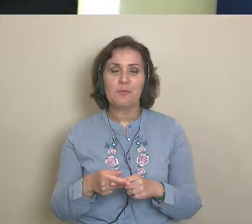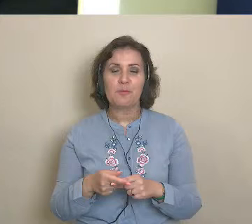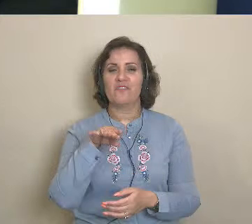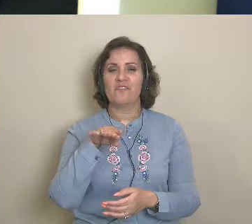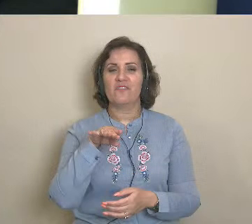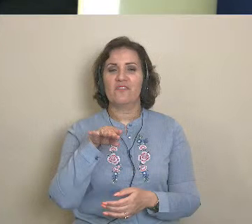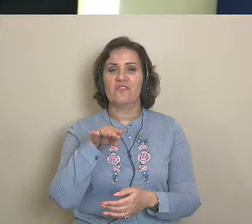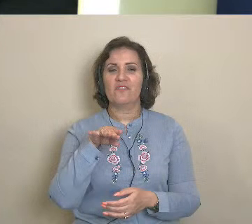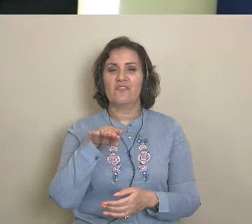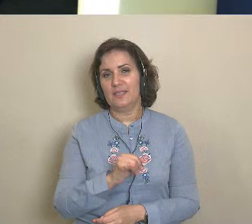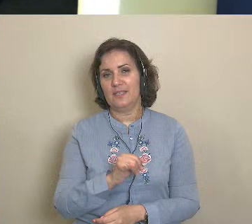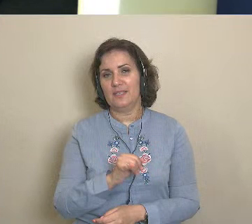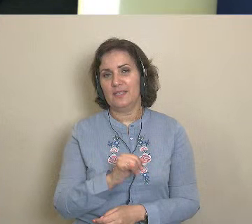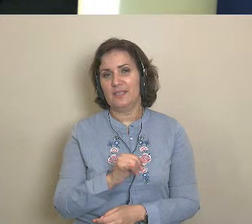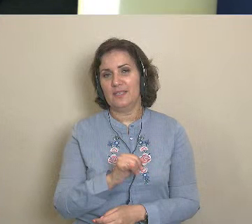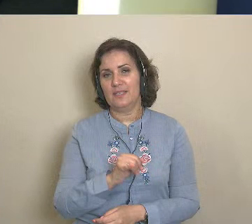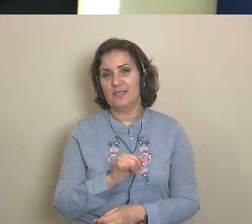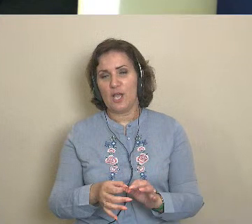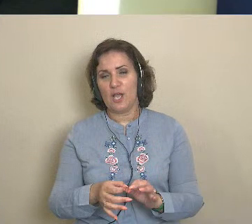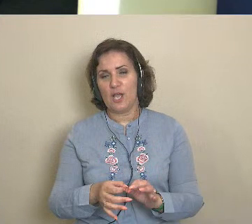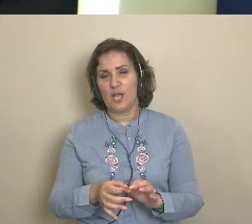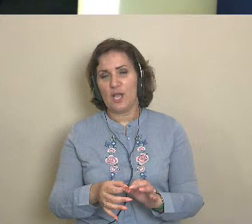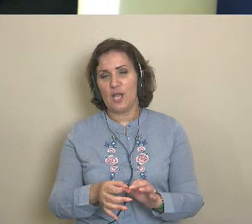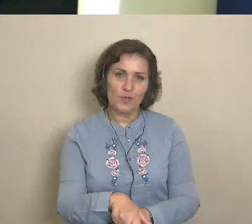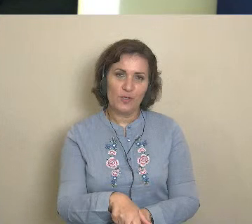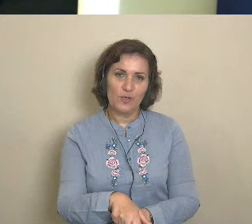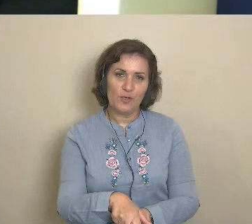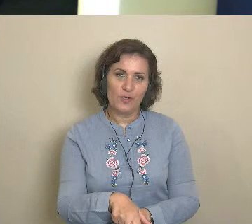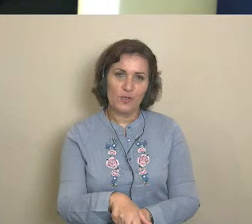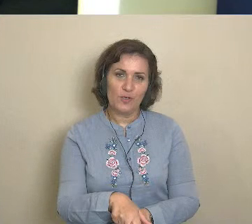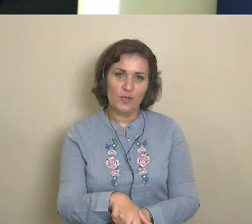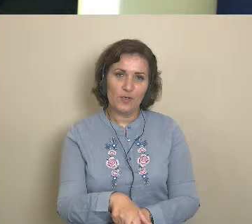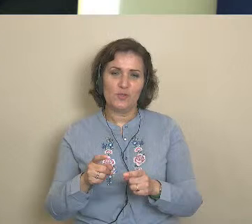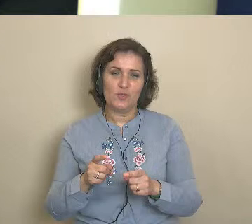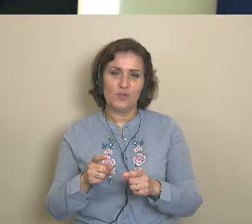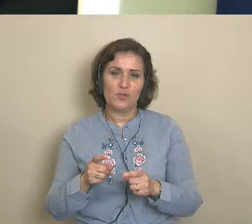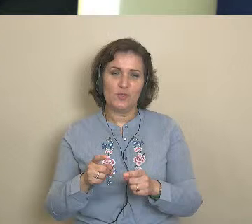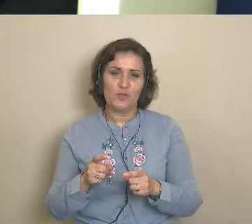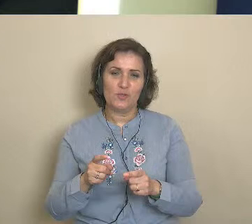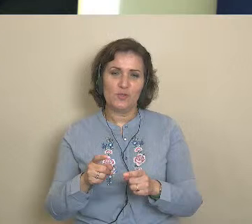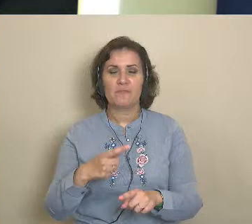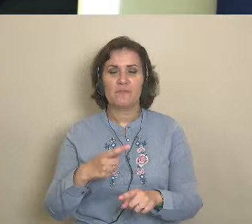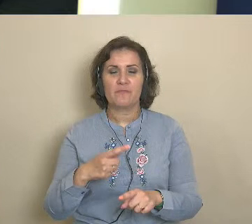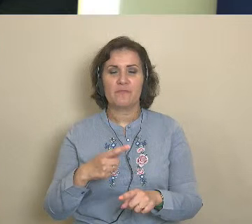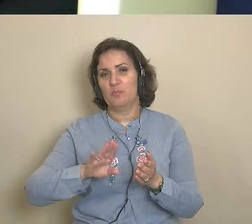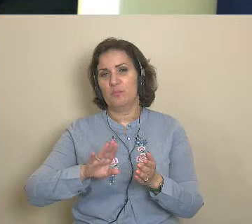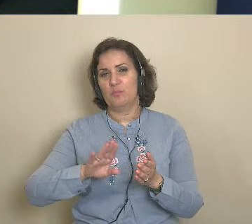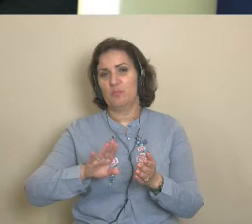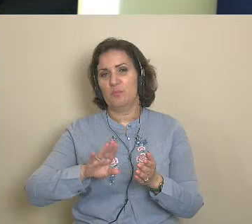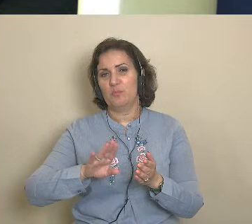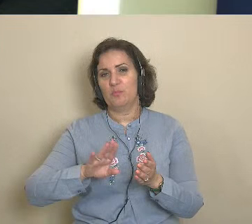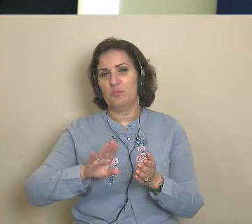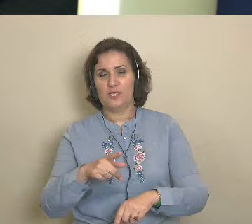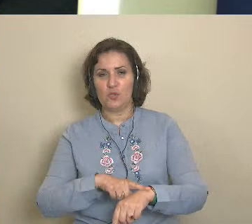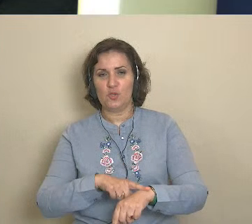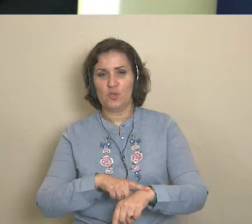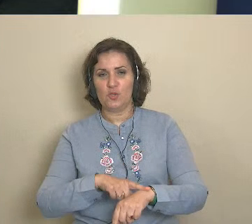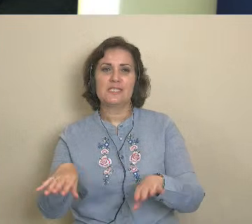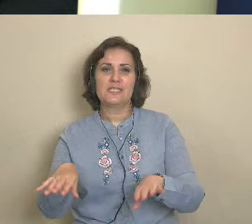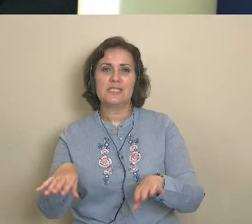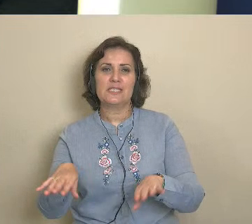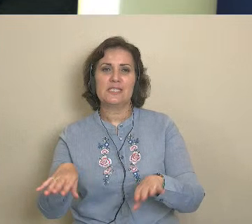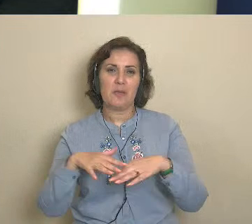up at the polling stations, but also how many real bulletins how